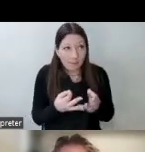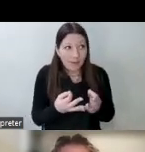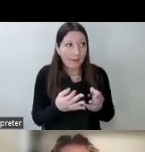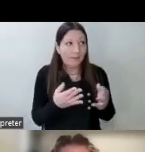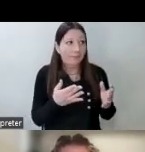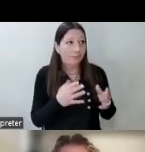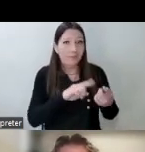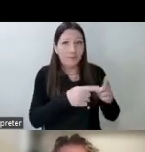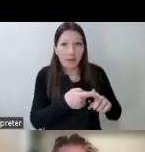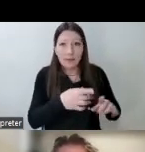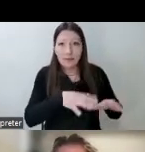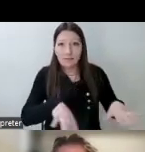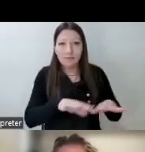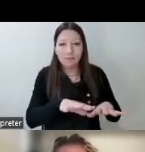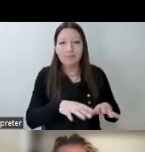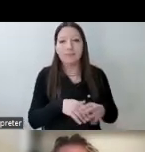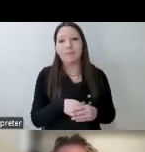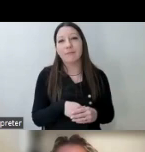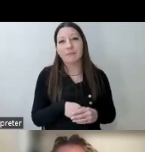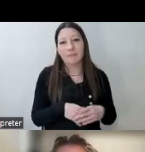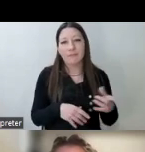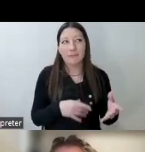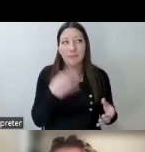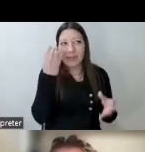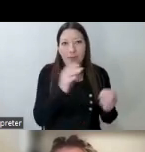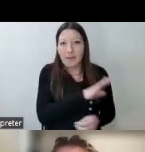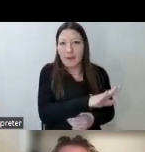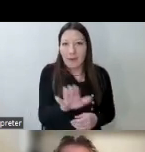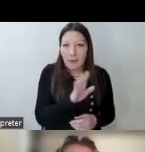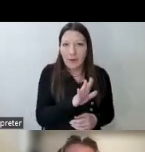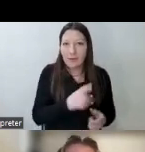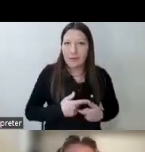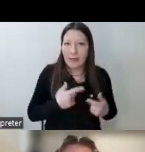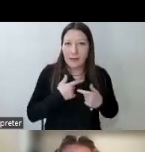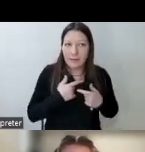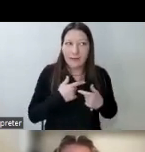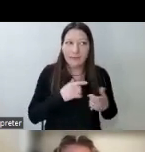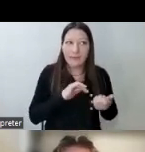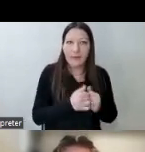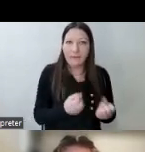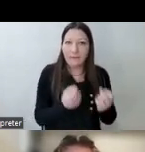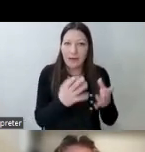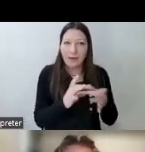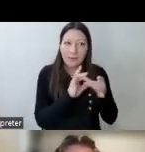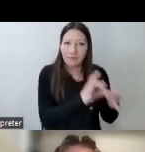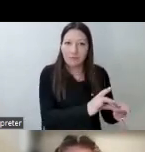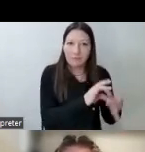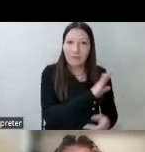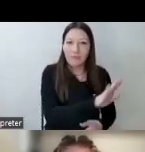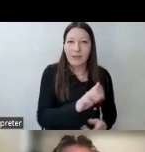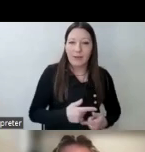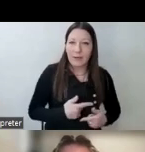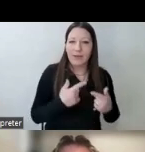said, have their own stories connected to experiences of fire in this particular area. This is both in terms of wildfires and how they've